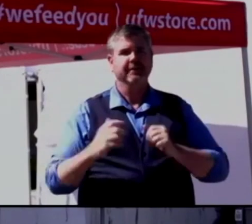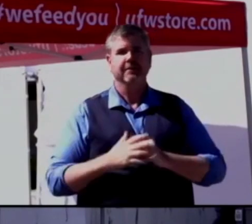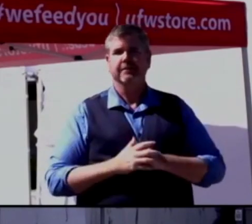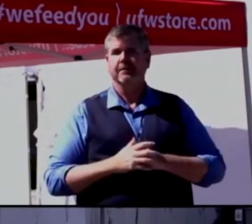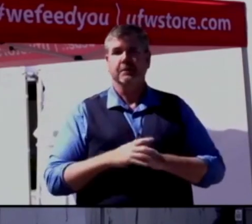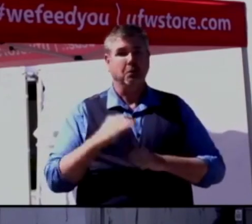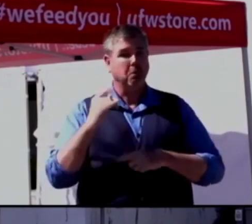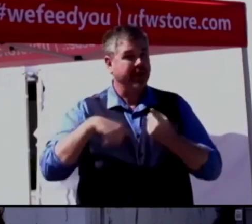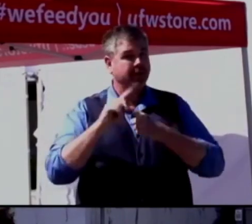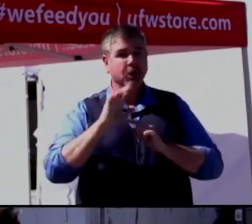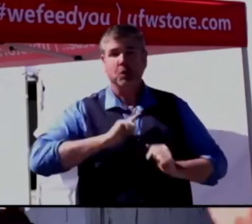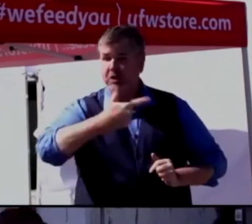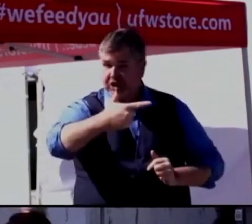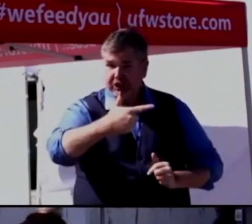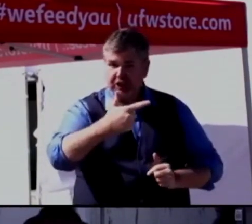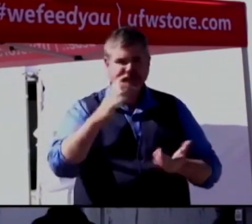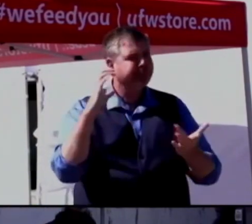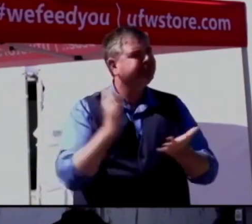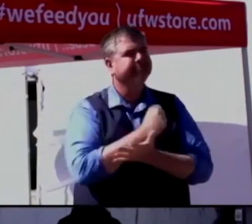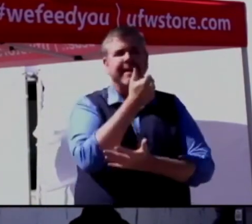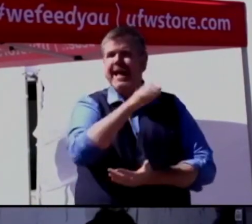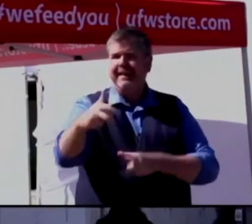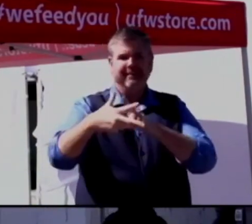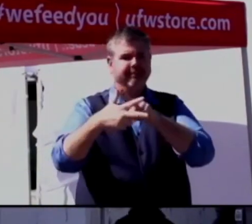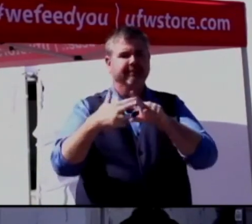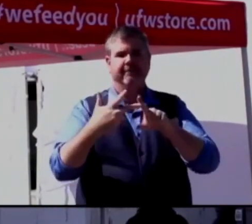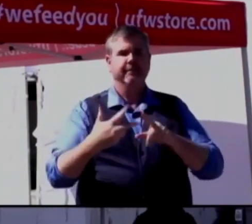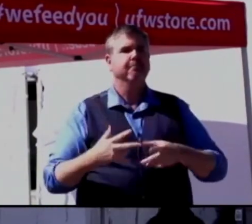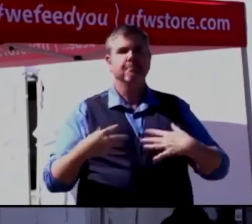offered. Yep.